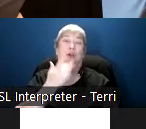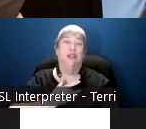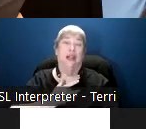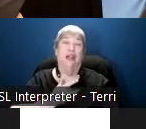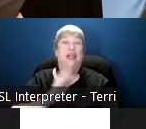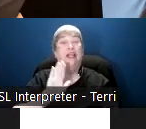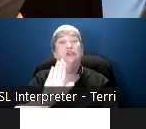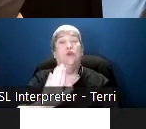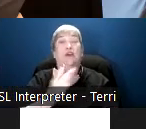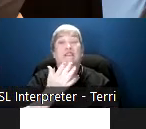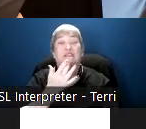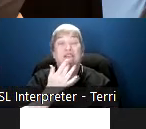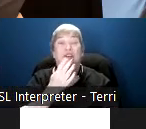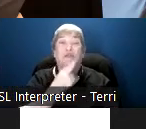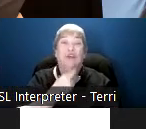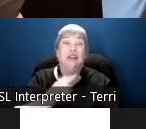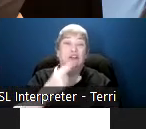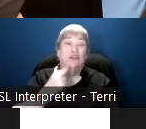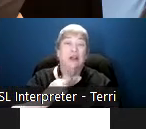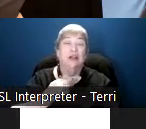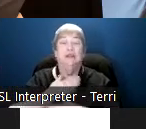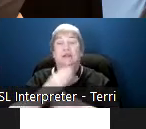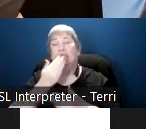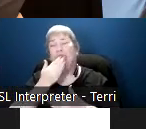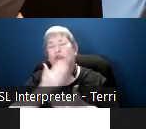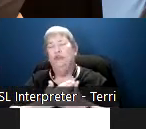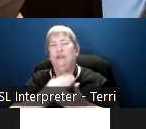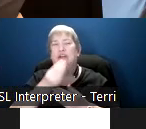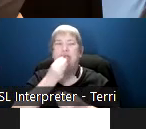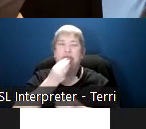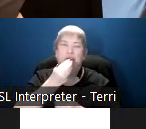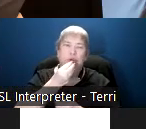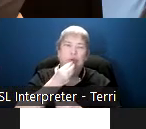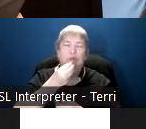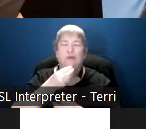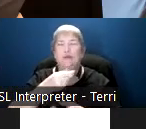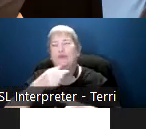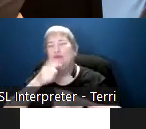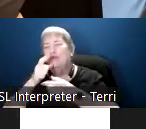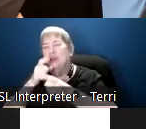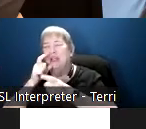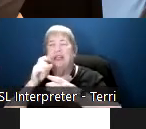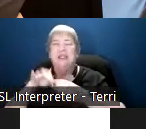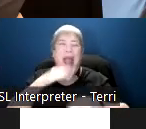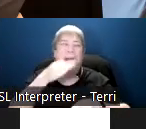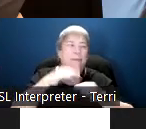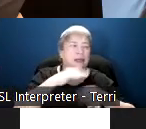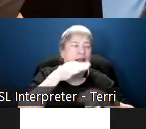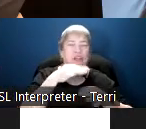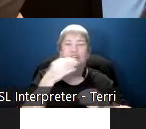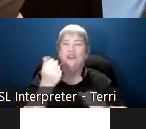restaurant, enjoying lots of good food and treats and drinks and appetizers, all the